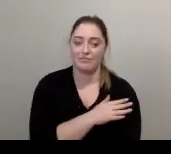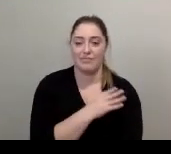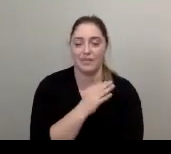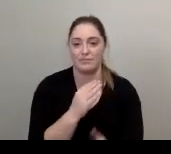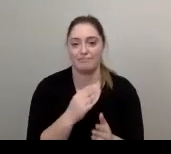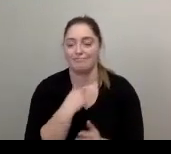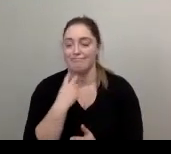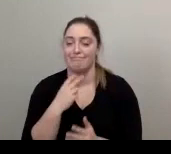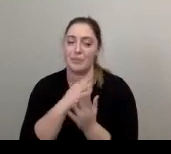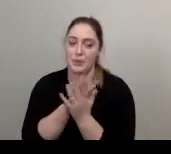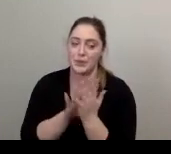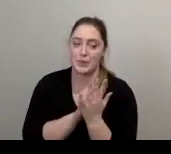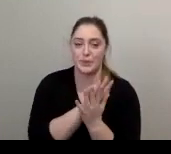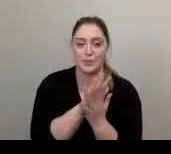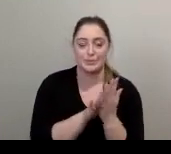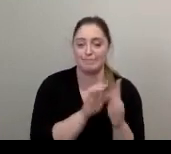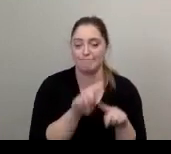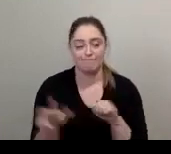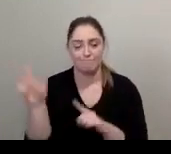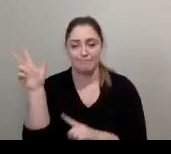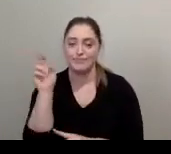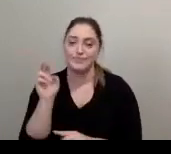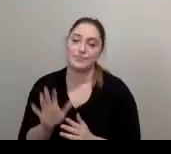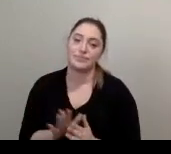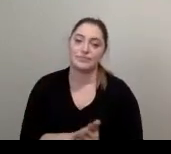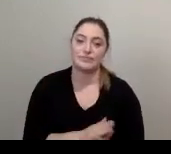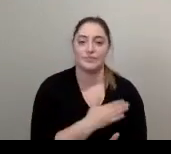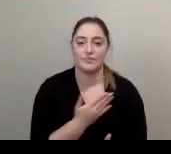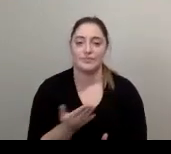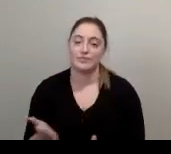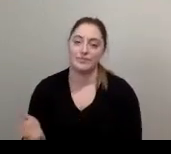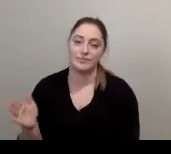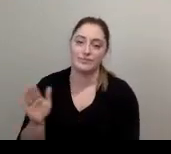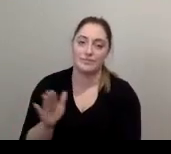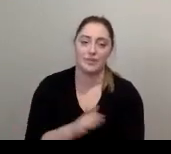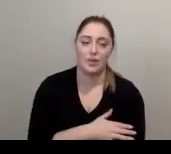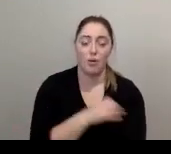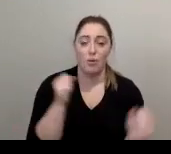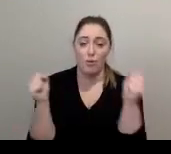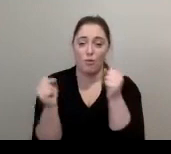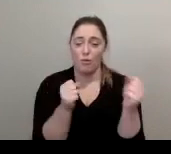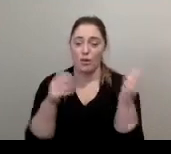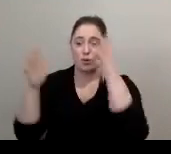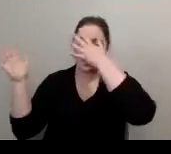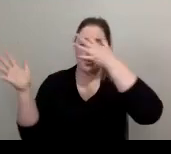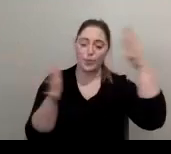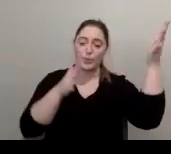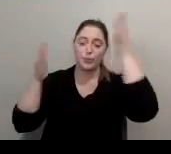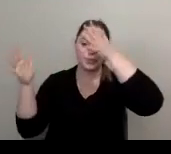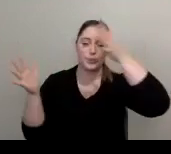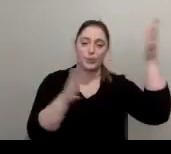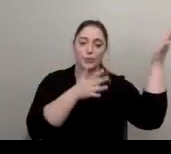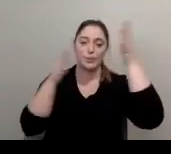drown, the music fades, and cold wind blows your